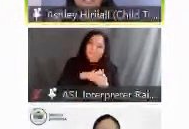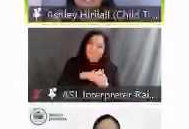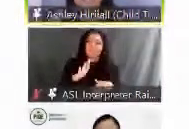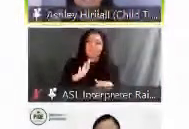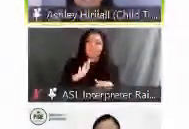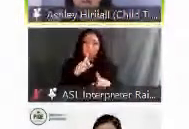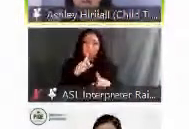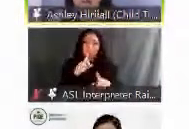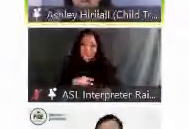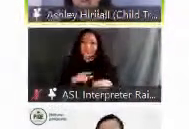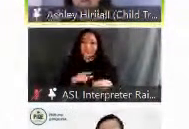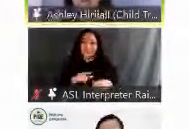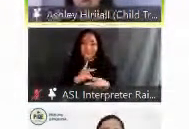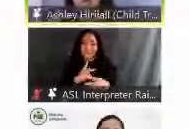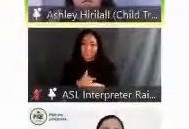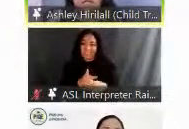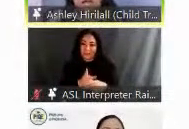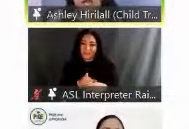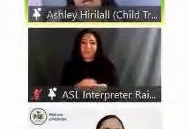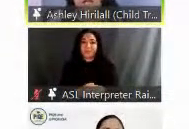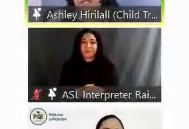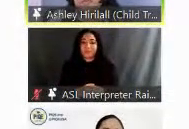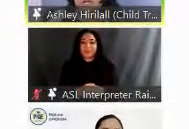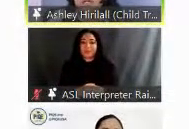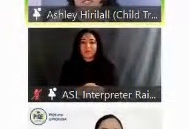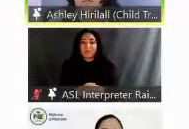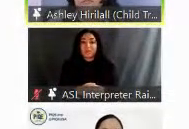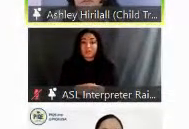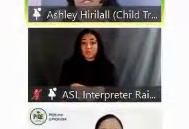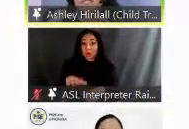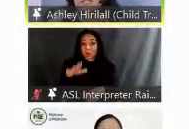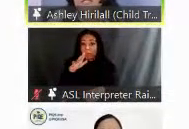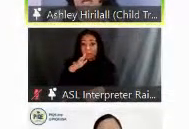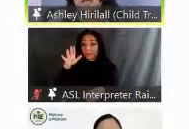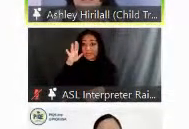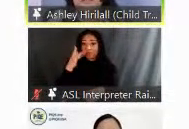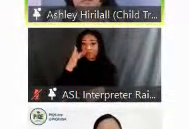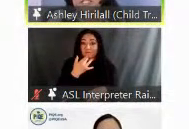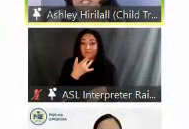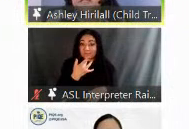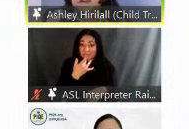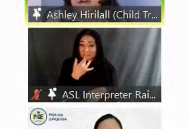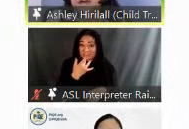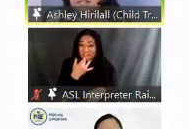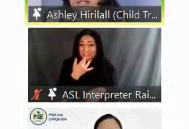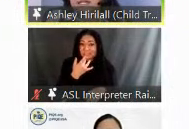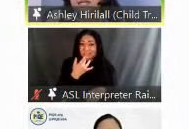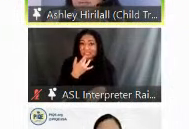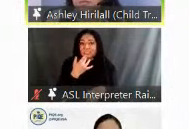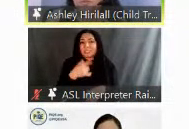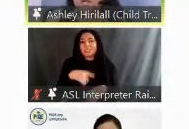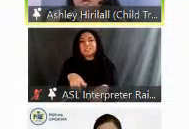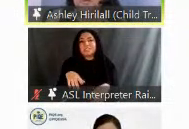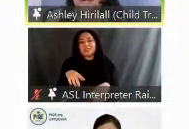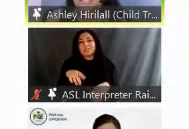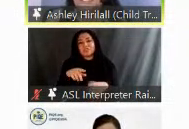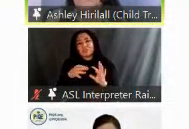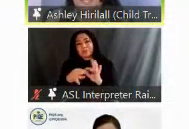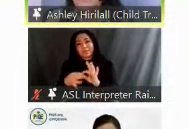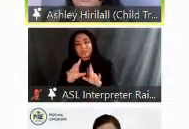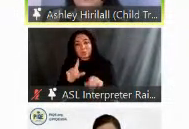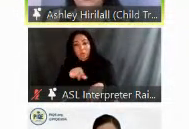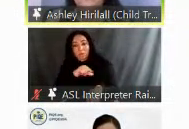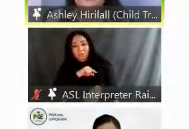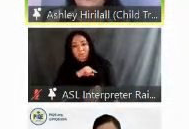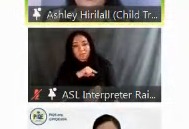national research on quality aggregates parents' preferences, the dimensions of access can help the work group